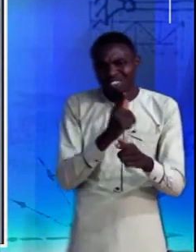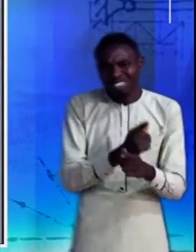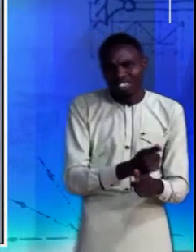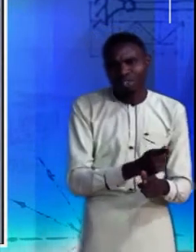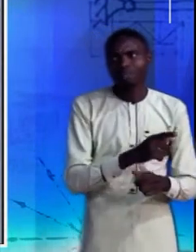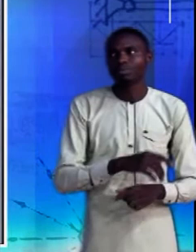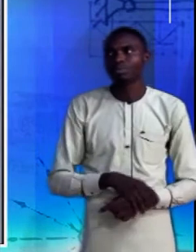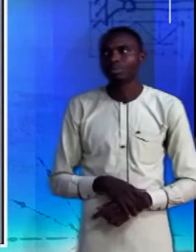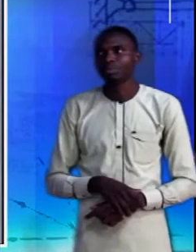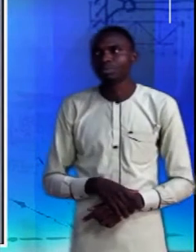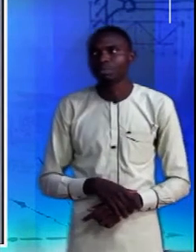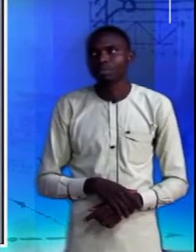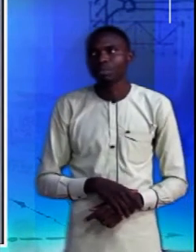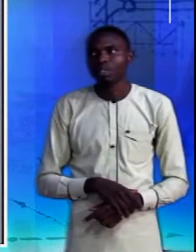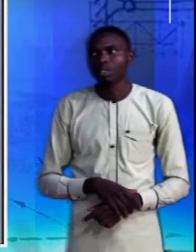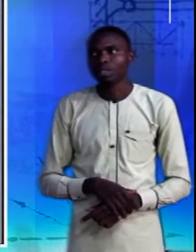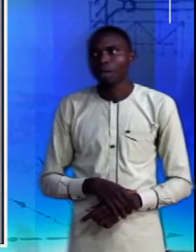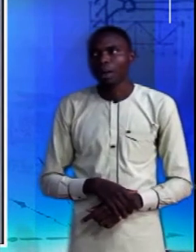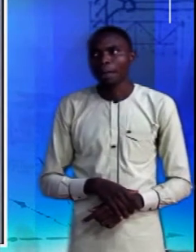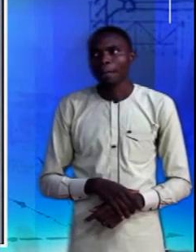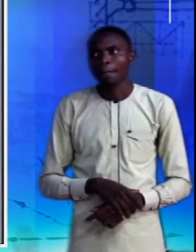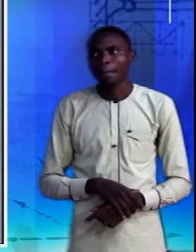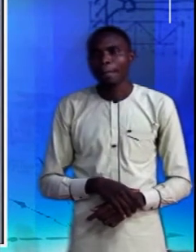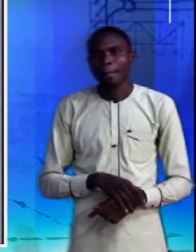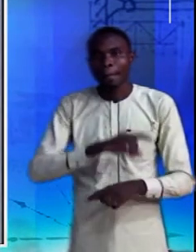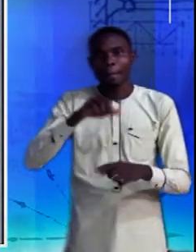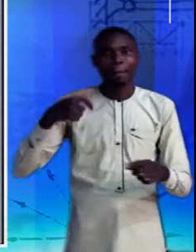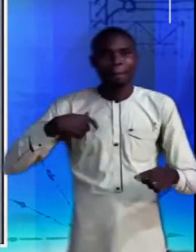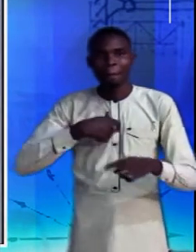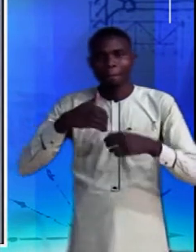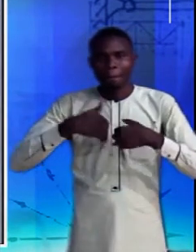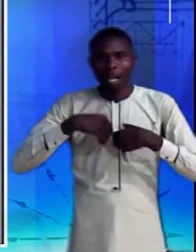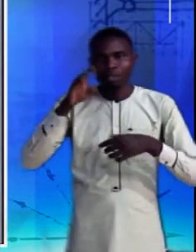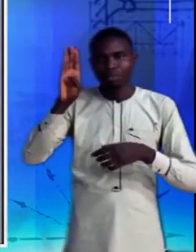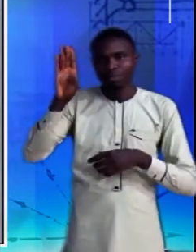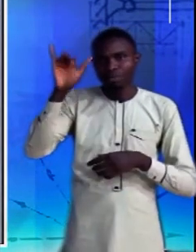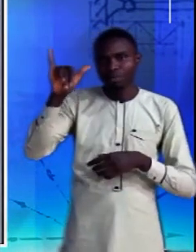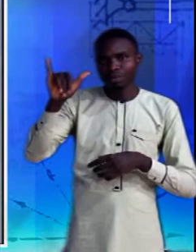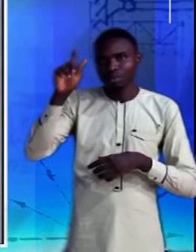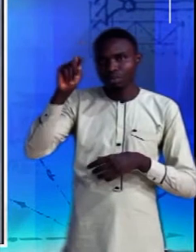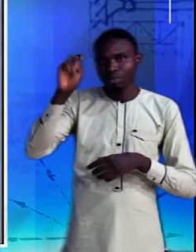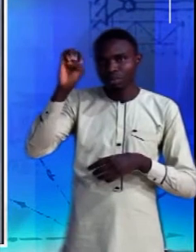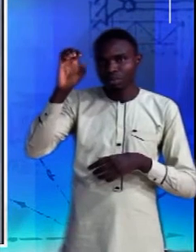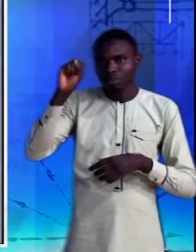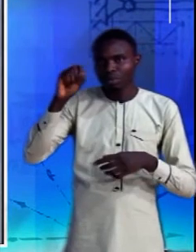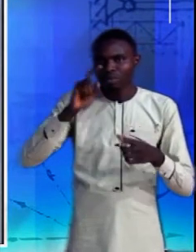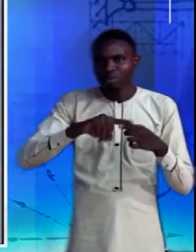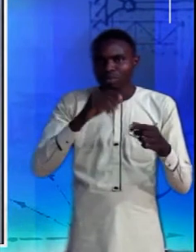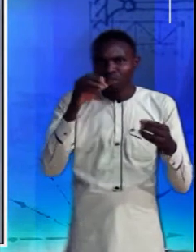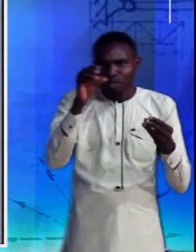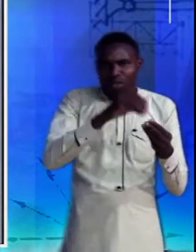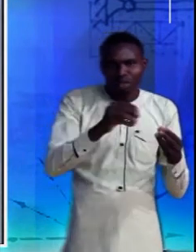a meter. After that, we have a meter. As we all know that meter is our standard unit